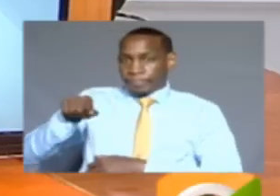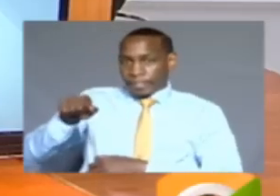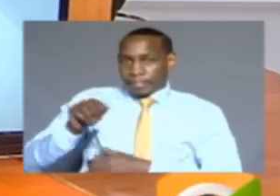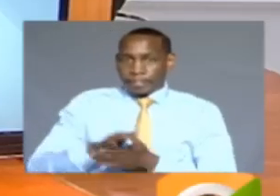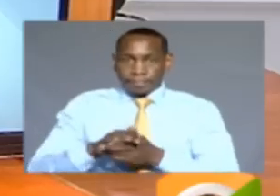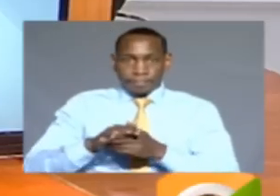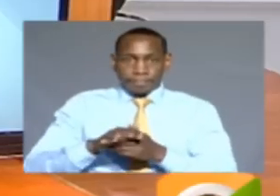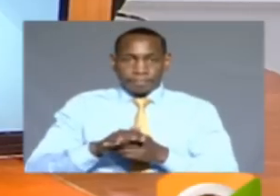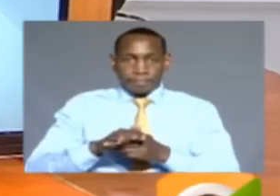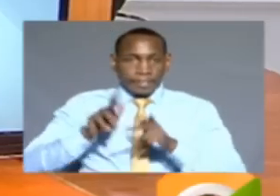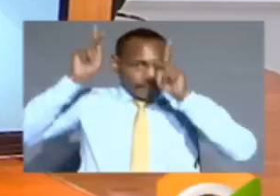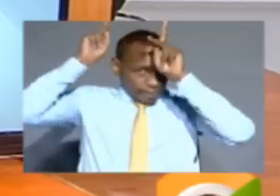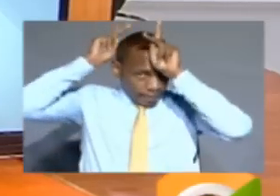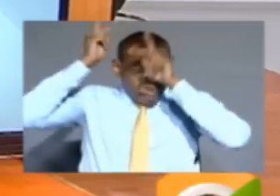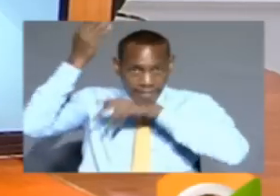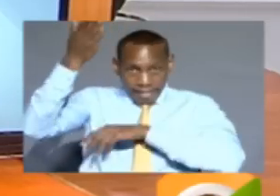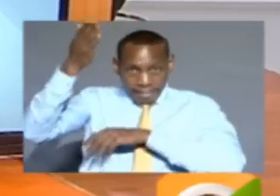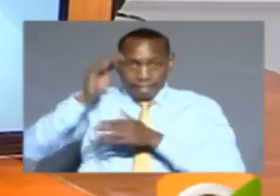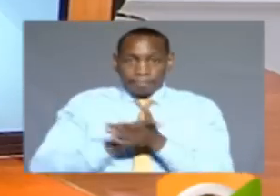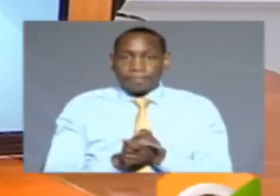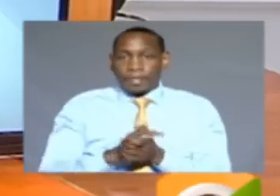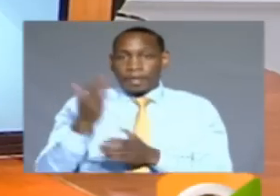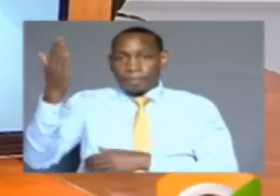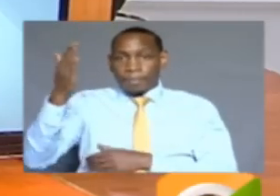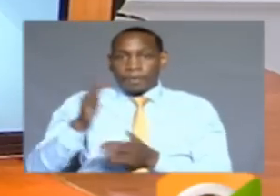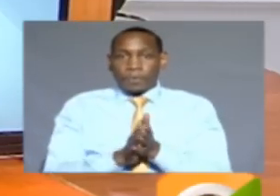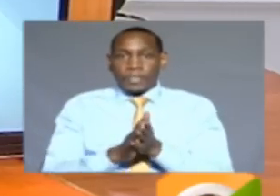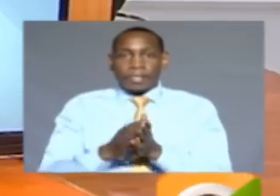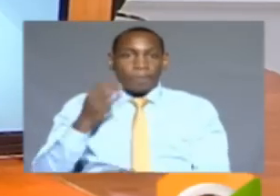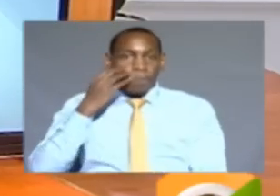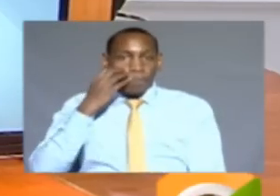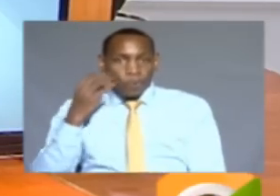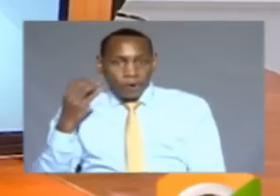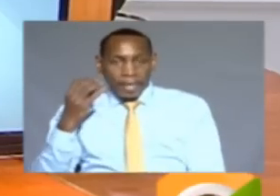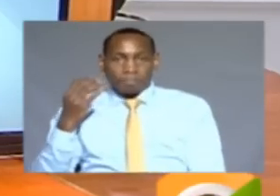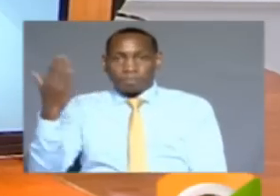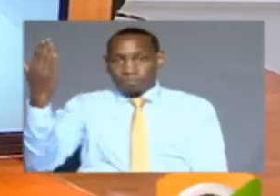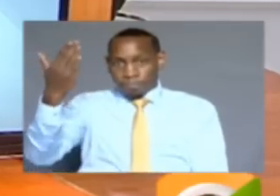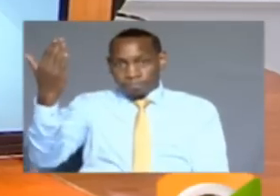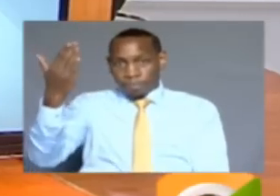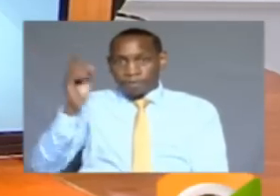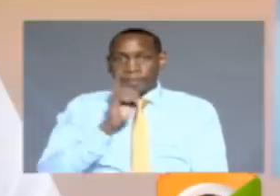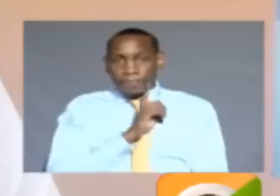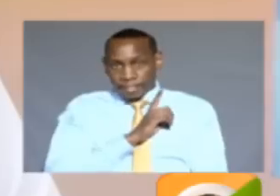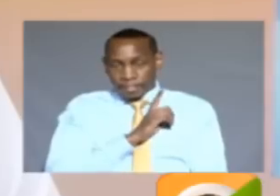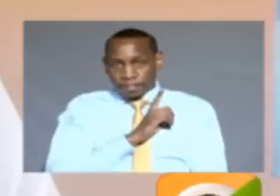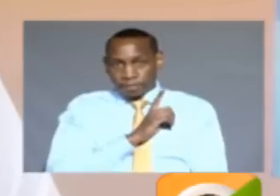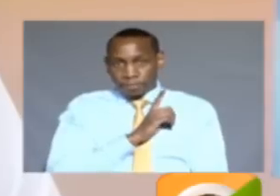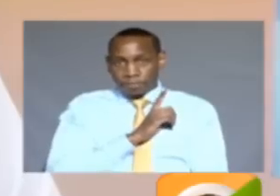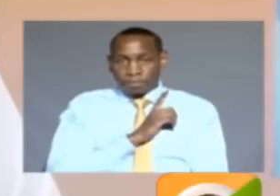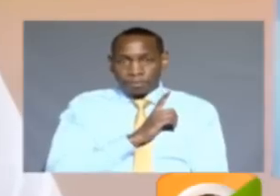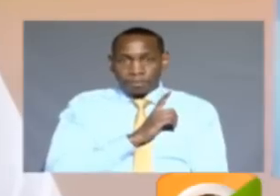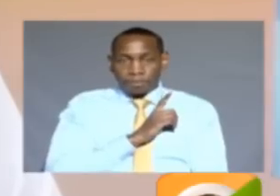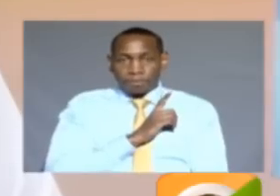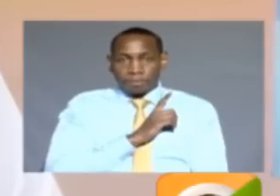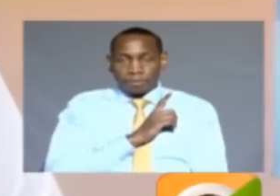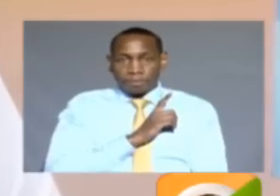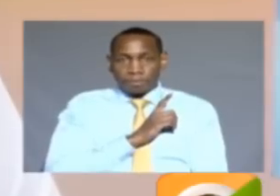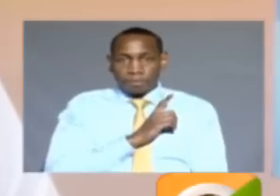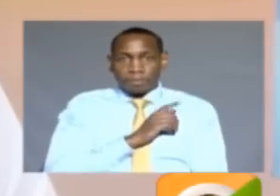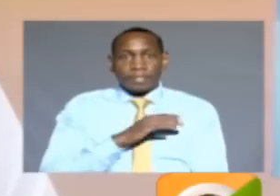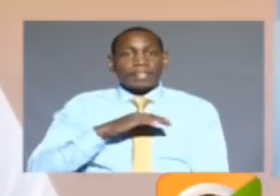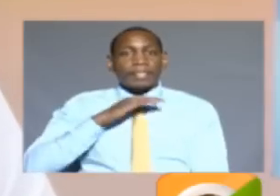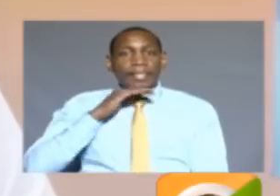1968. 68, 69. Yeah. In Kakamega. Yes. And that is Thomas Mboya. Joseph Mboya. Mm. Yeah. By the way, he died at